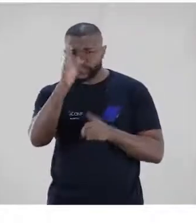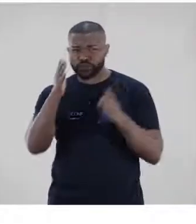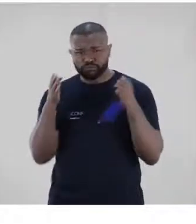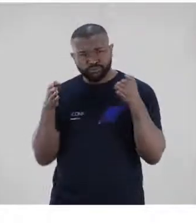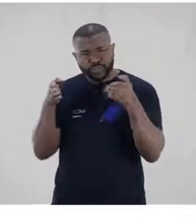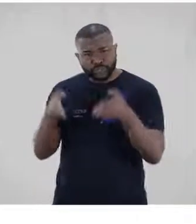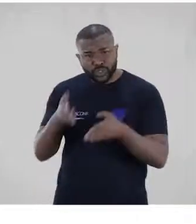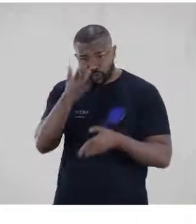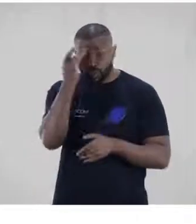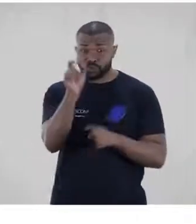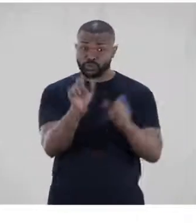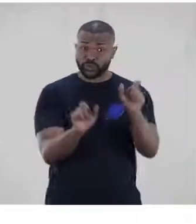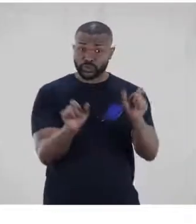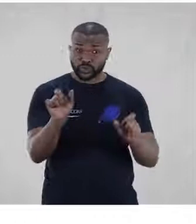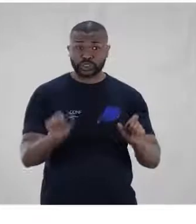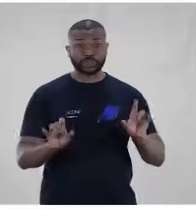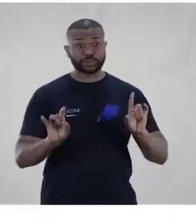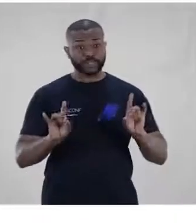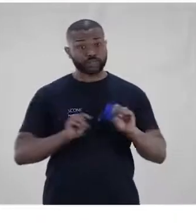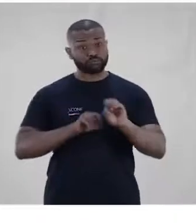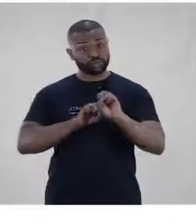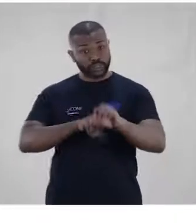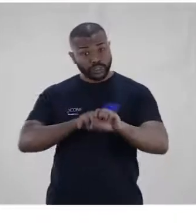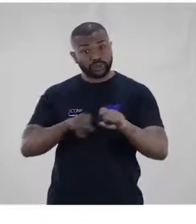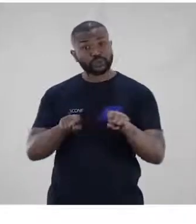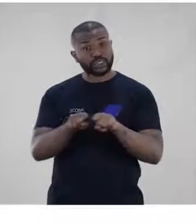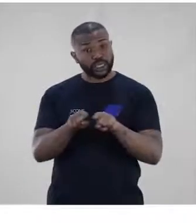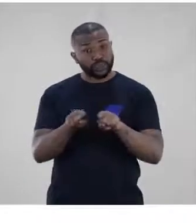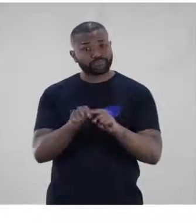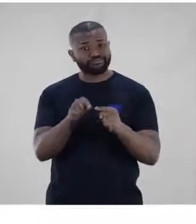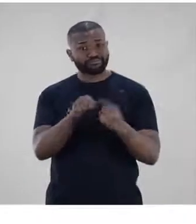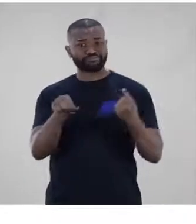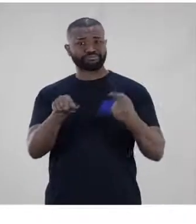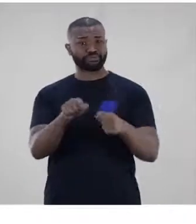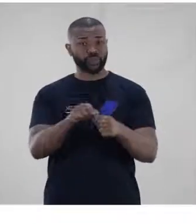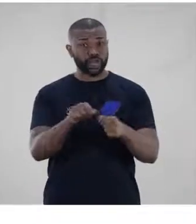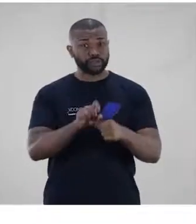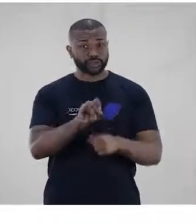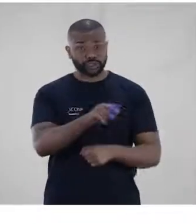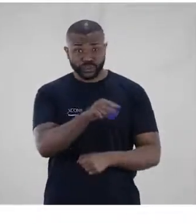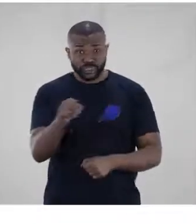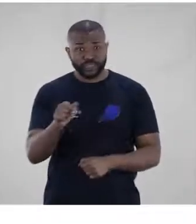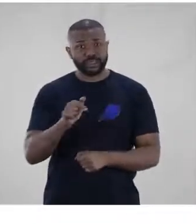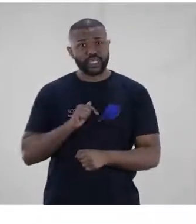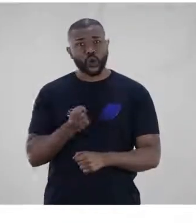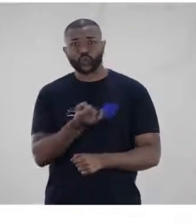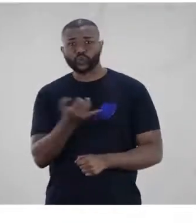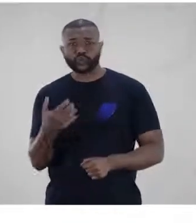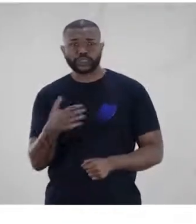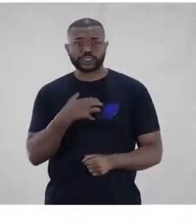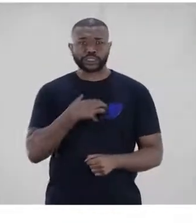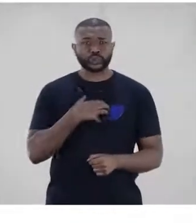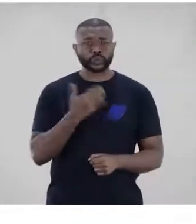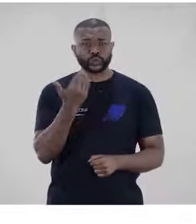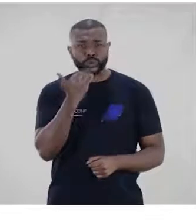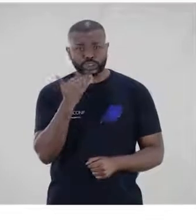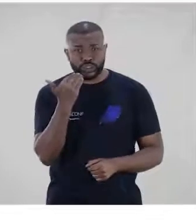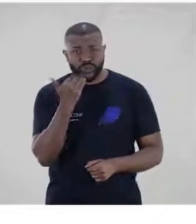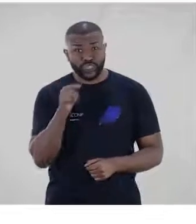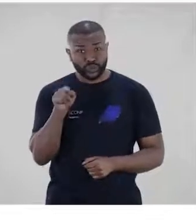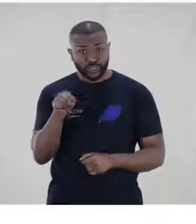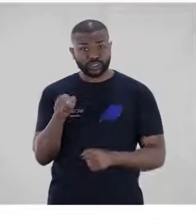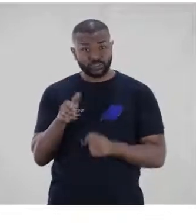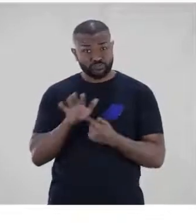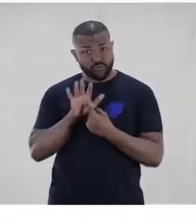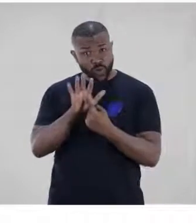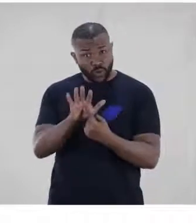solution, hyper-specialized siloed group of people, and disconnected execution. And if you have any of these failure symptoms on this